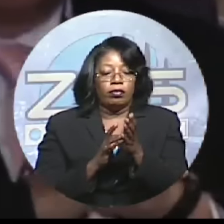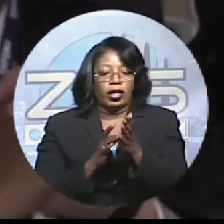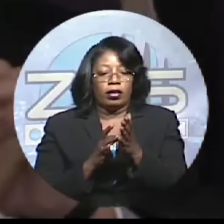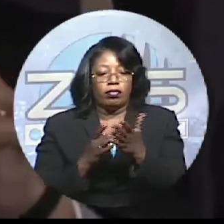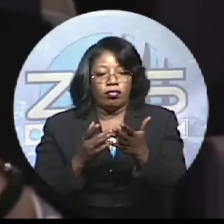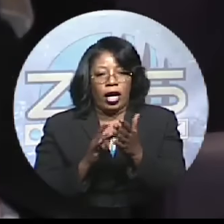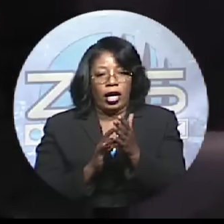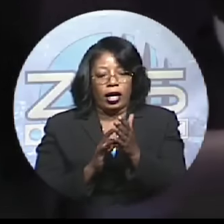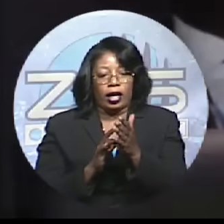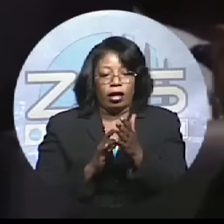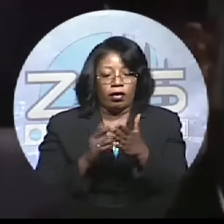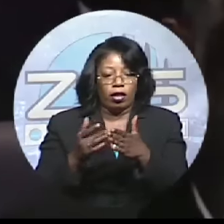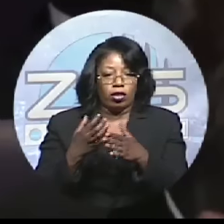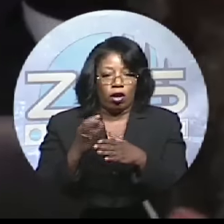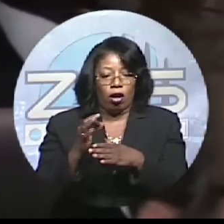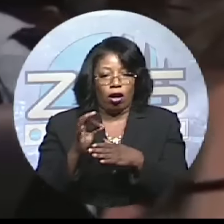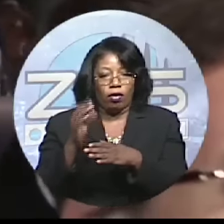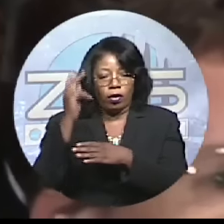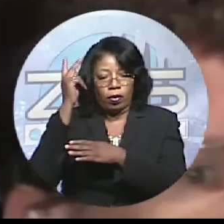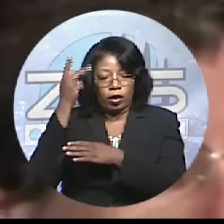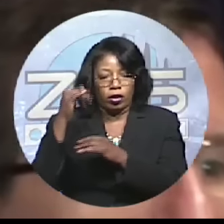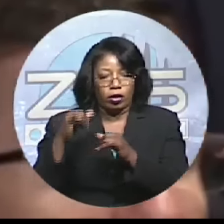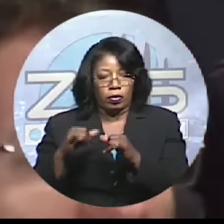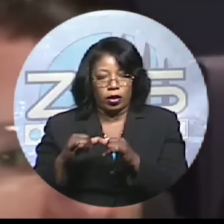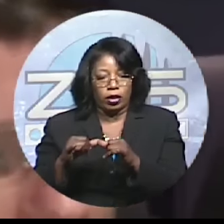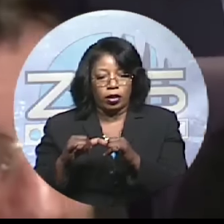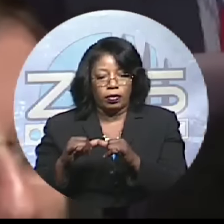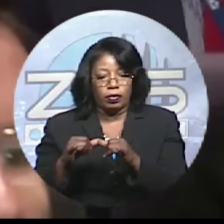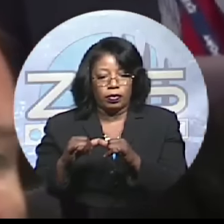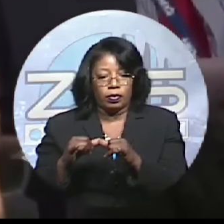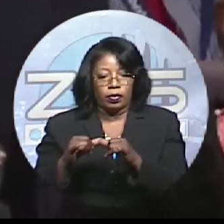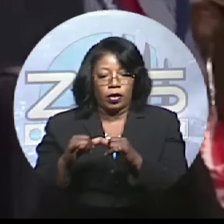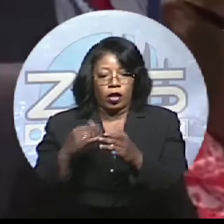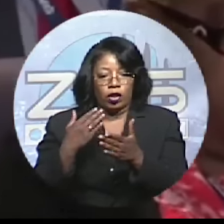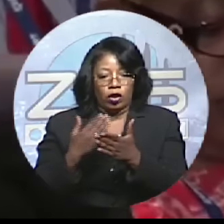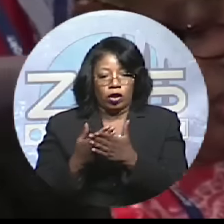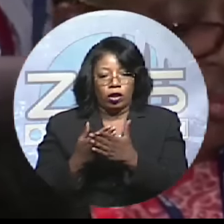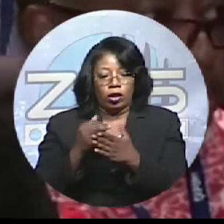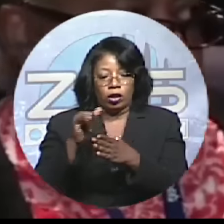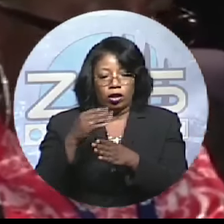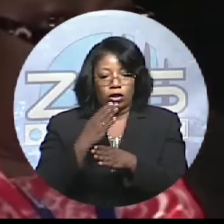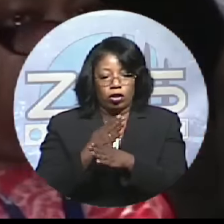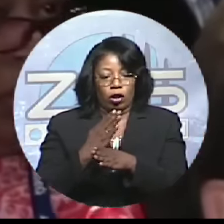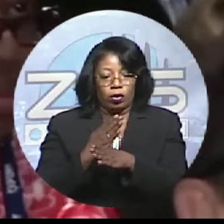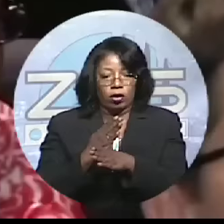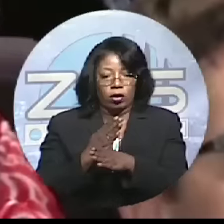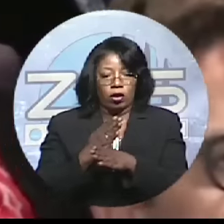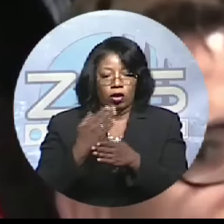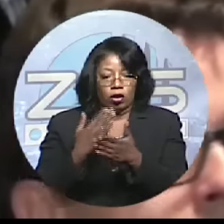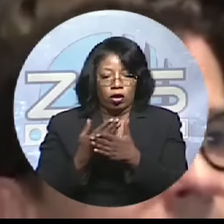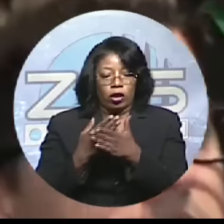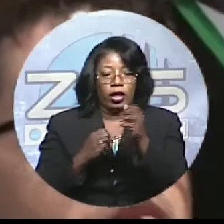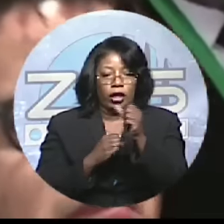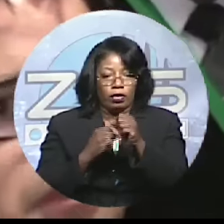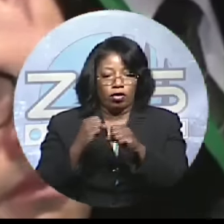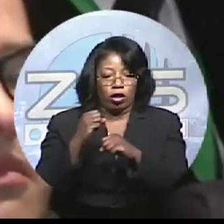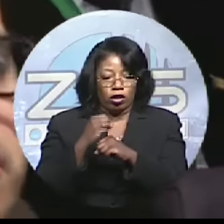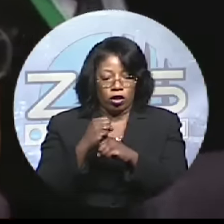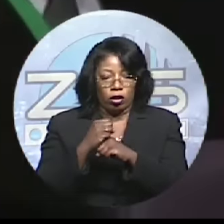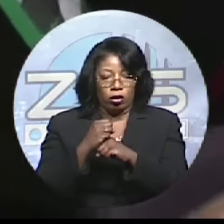heard, economic and political stability, adequate labor supply, modern infrastructure,